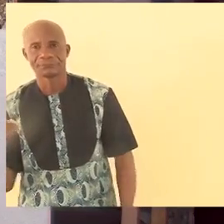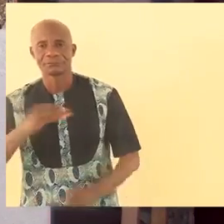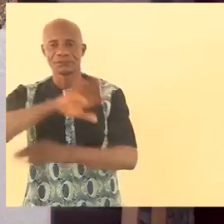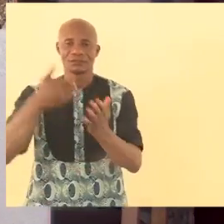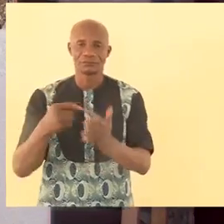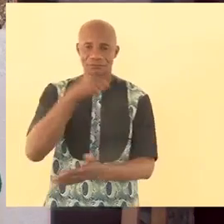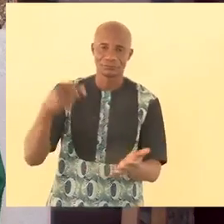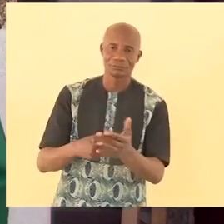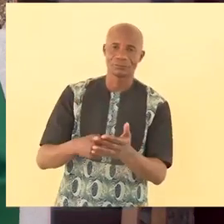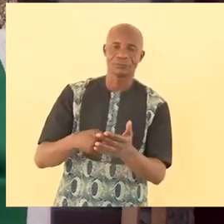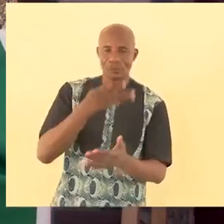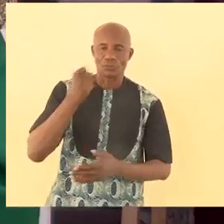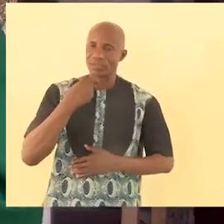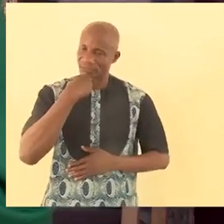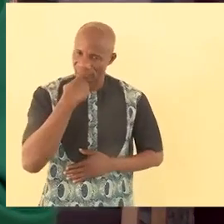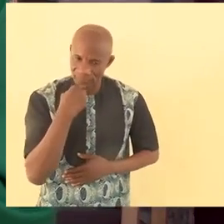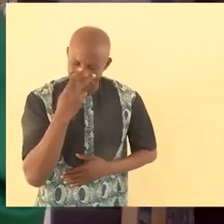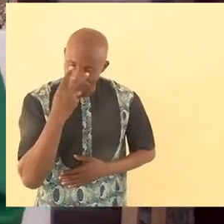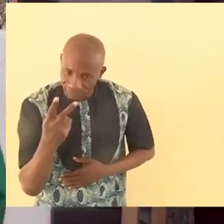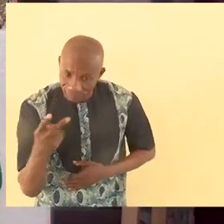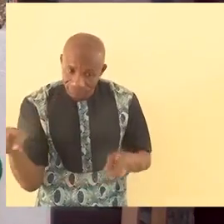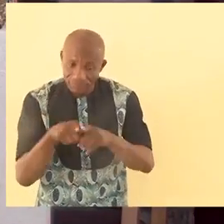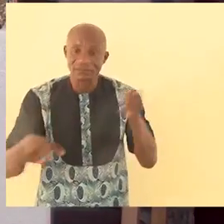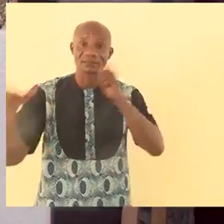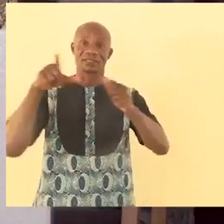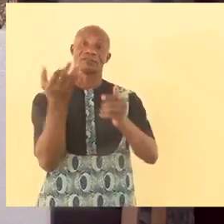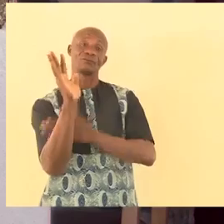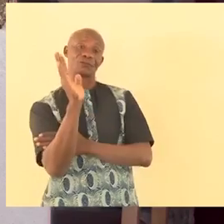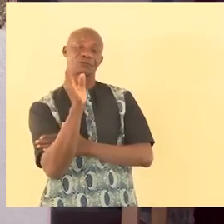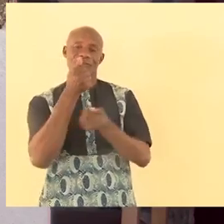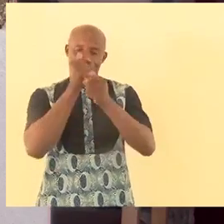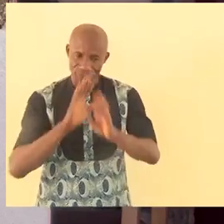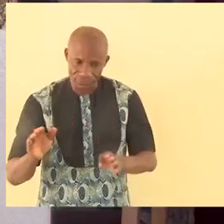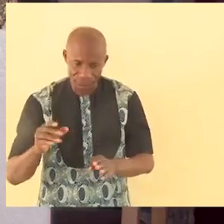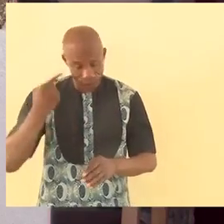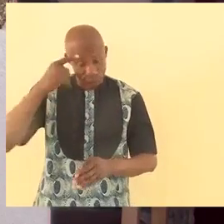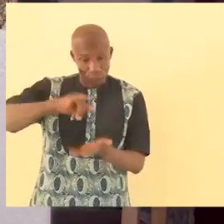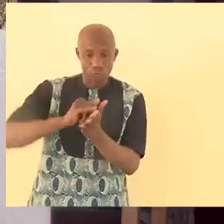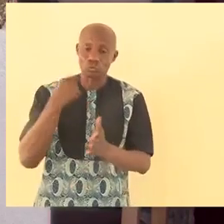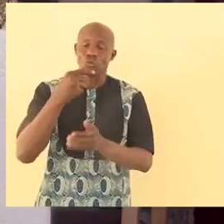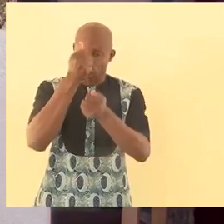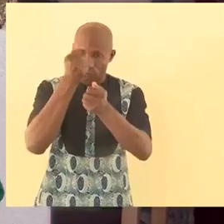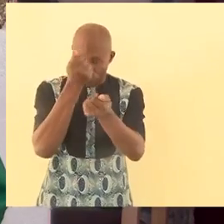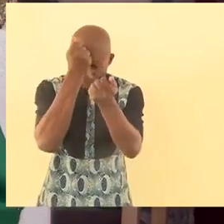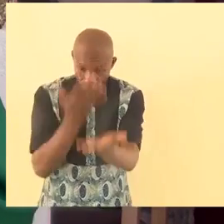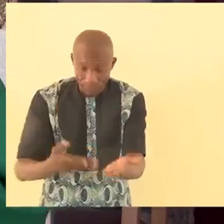And all these were seen as signs of God's blessings for those who obeyed